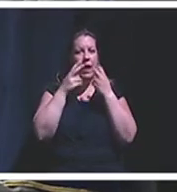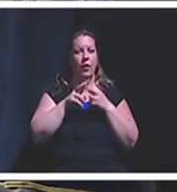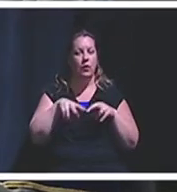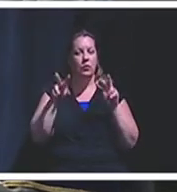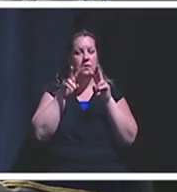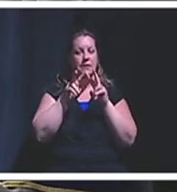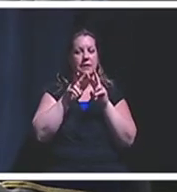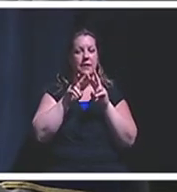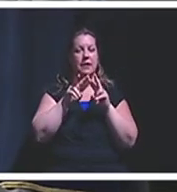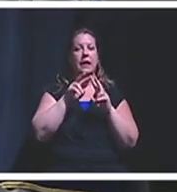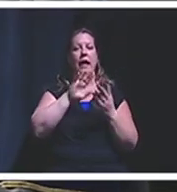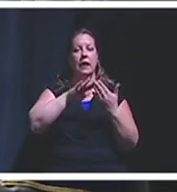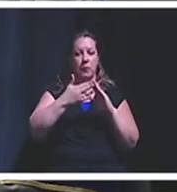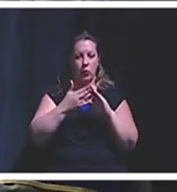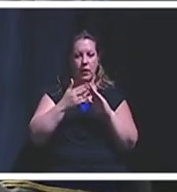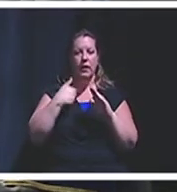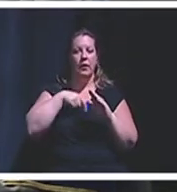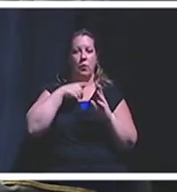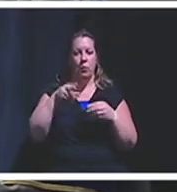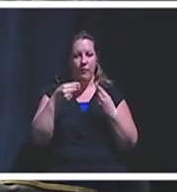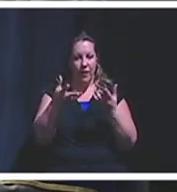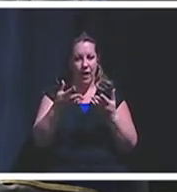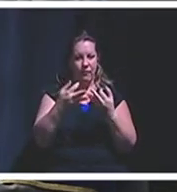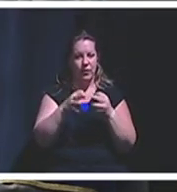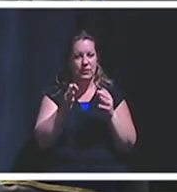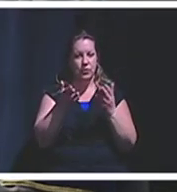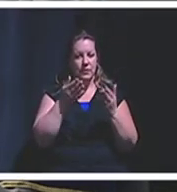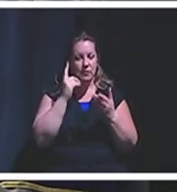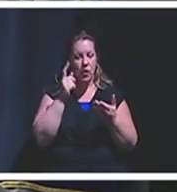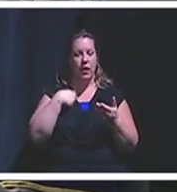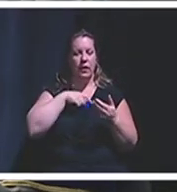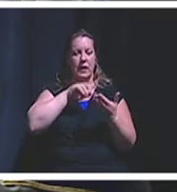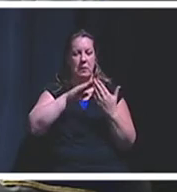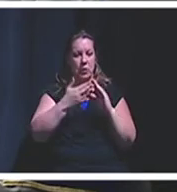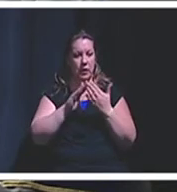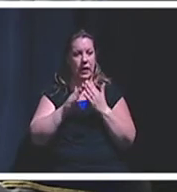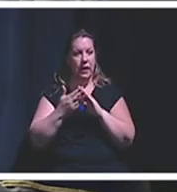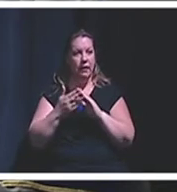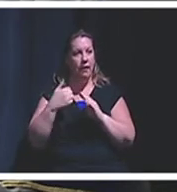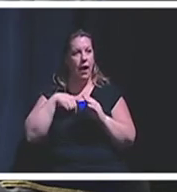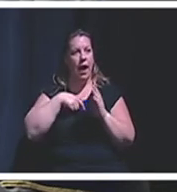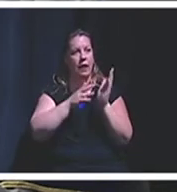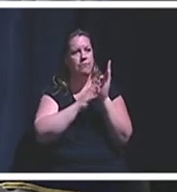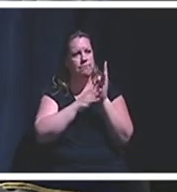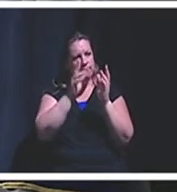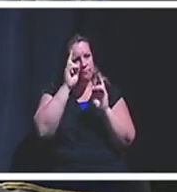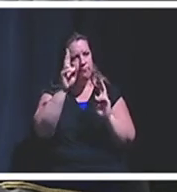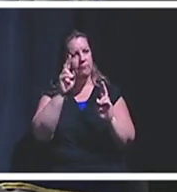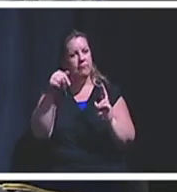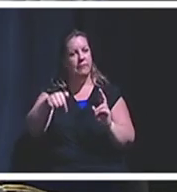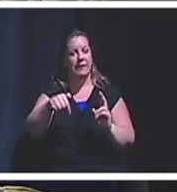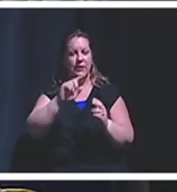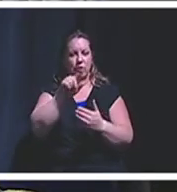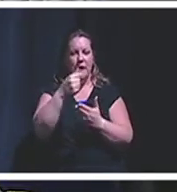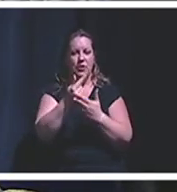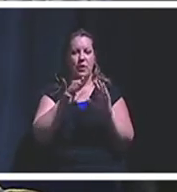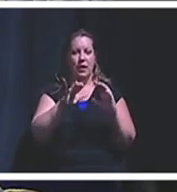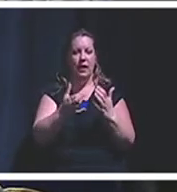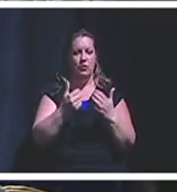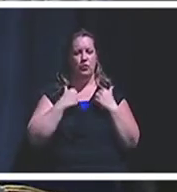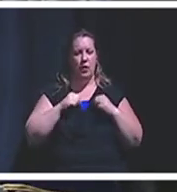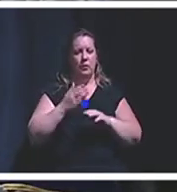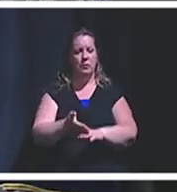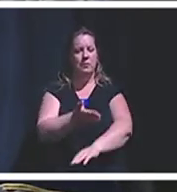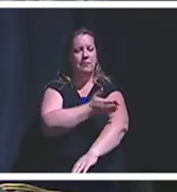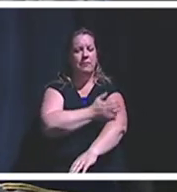back. And I commend this graduating class for such a noble effort to improve the quality